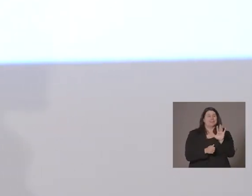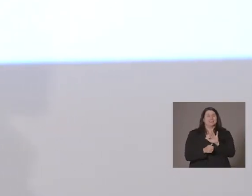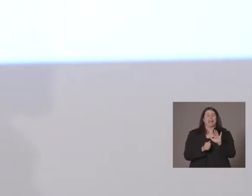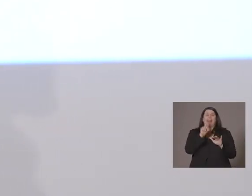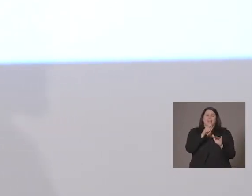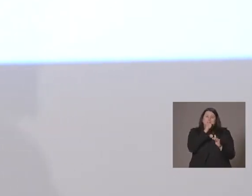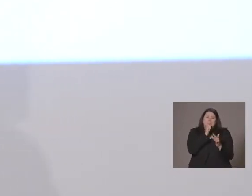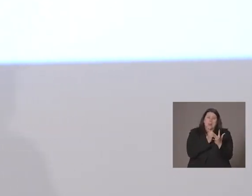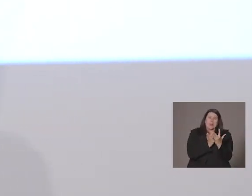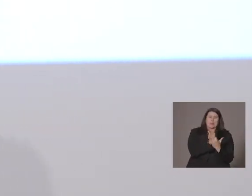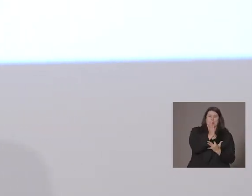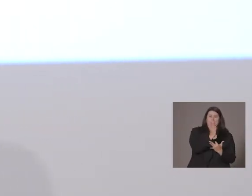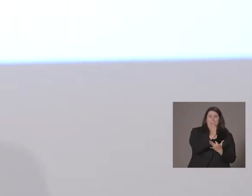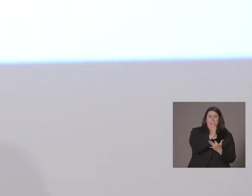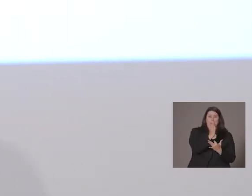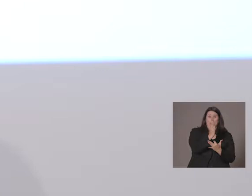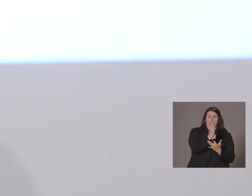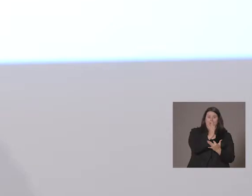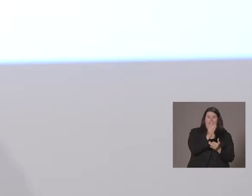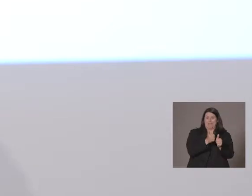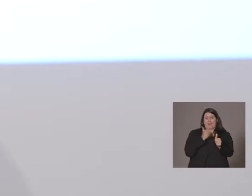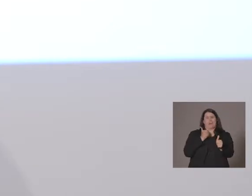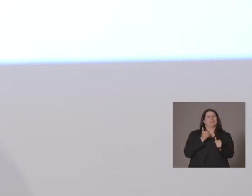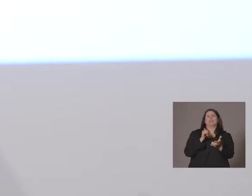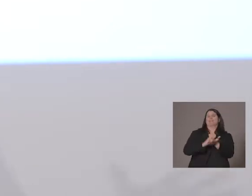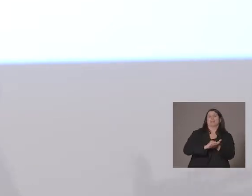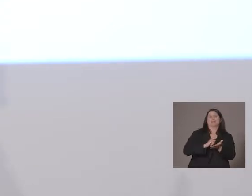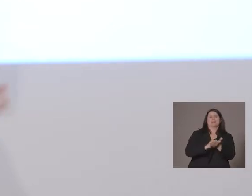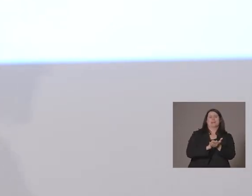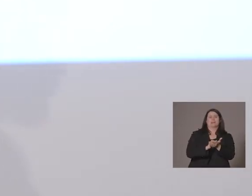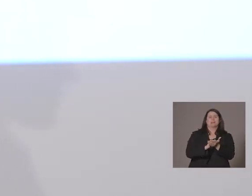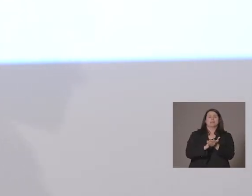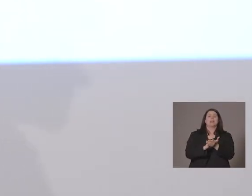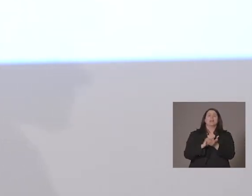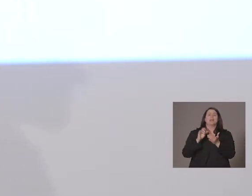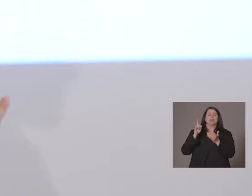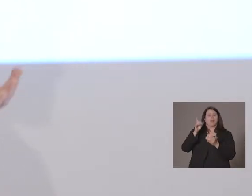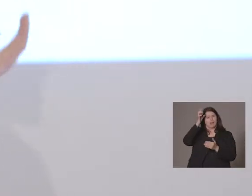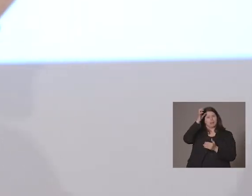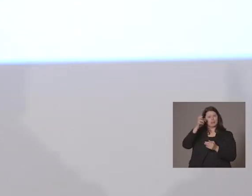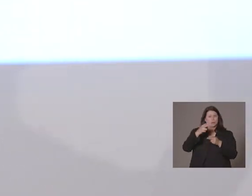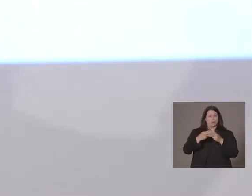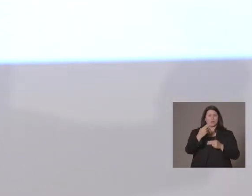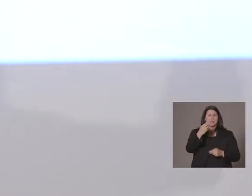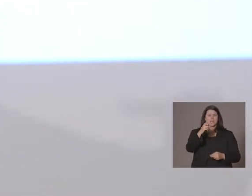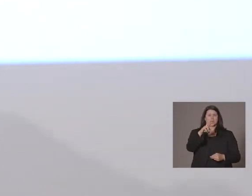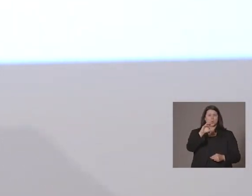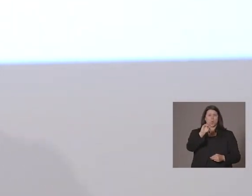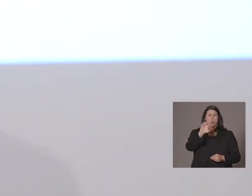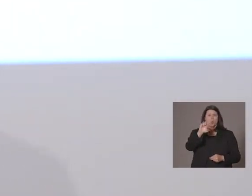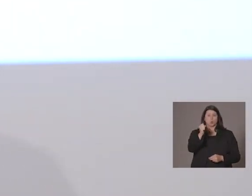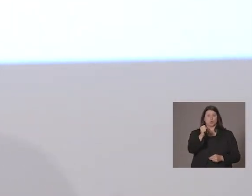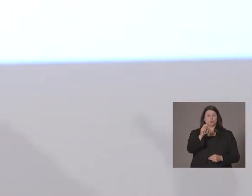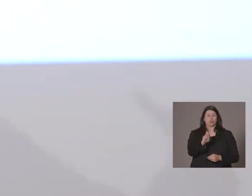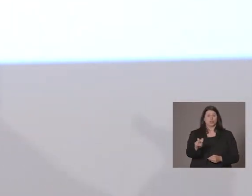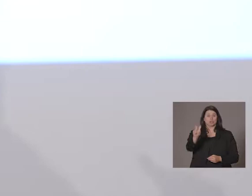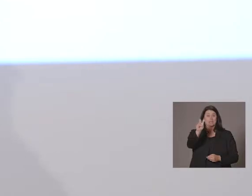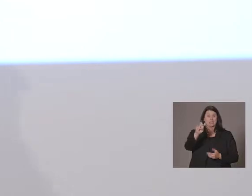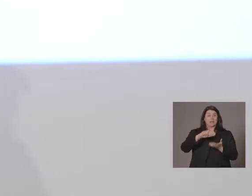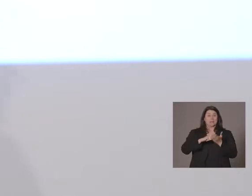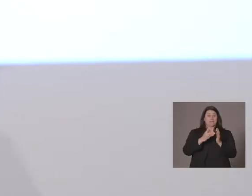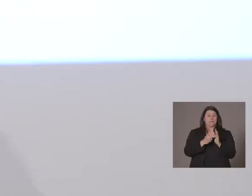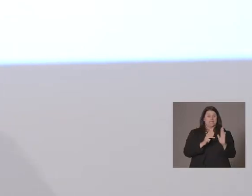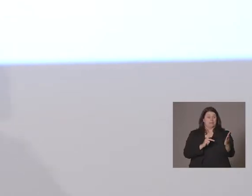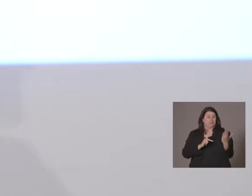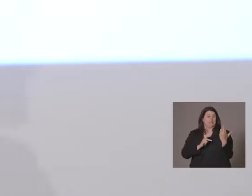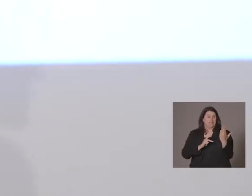I've gotten from some of my mentors, and especially in the hero's journey concept, that the only way out is through, and when we